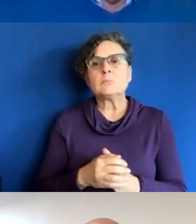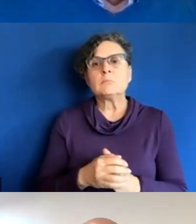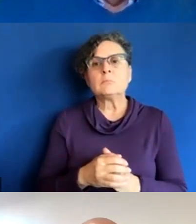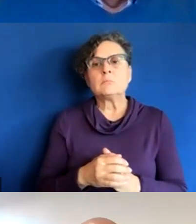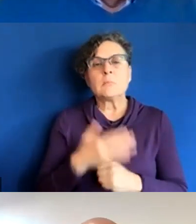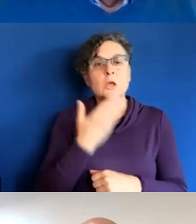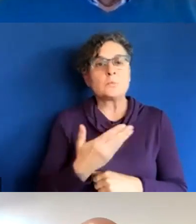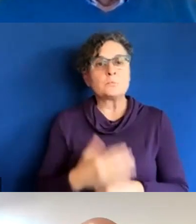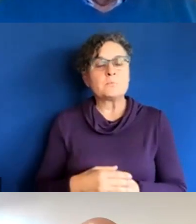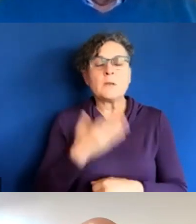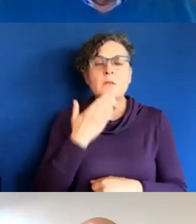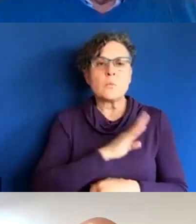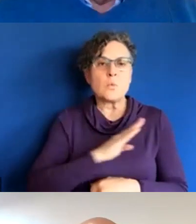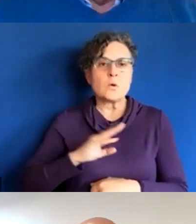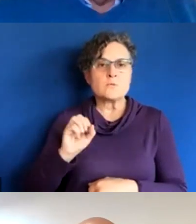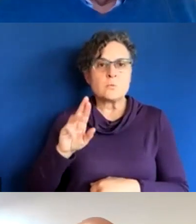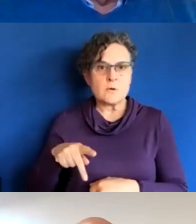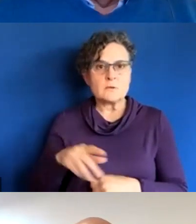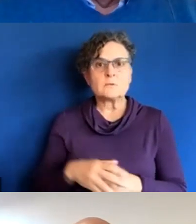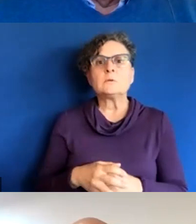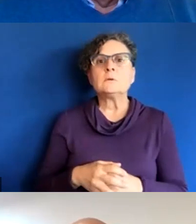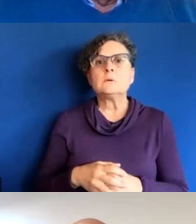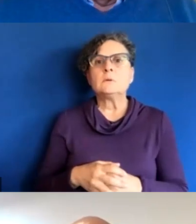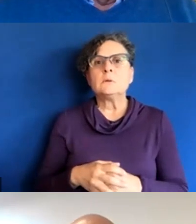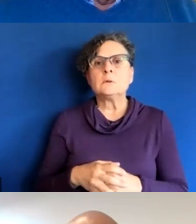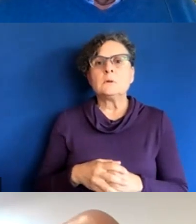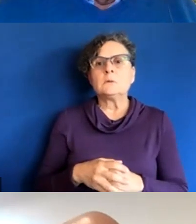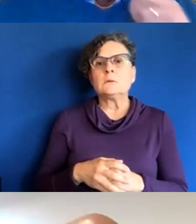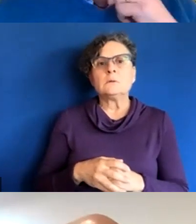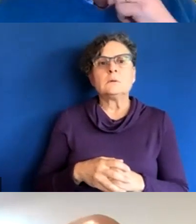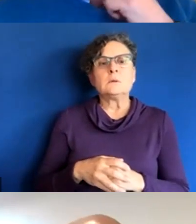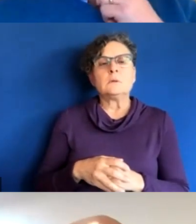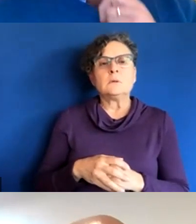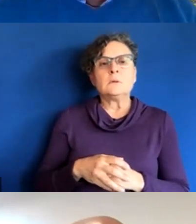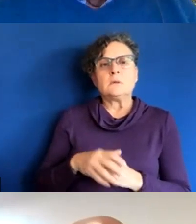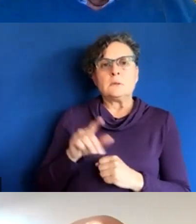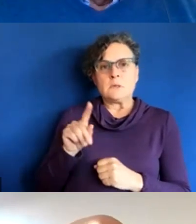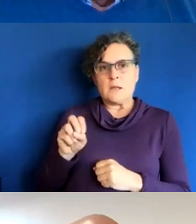Thank you. Thank you very much. Appreciate that conversation.